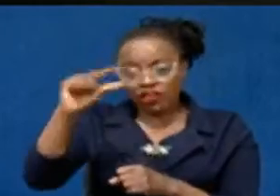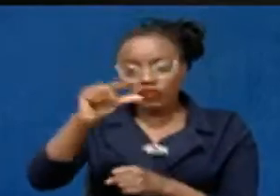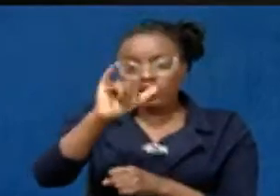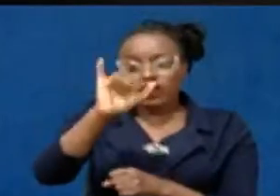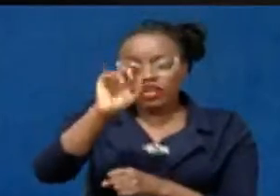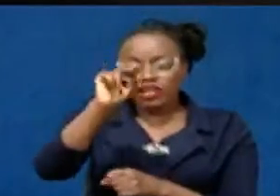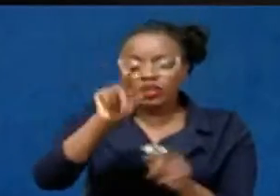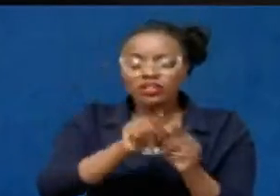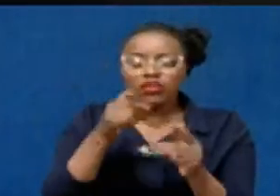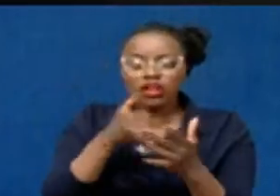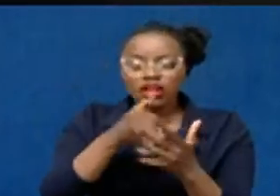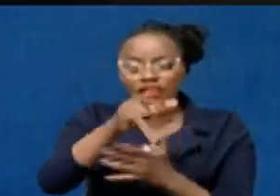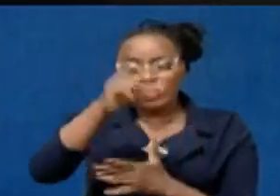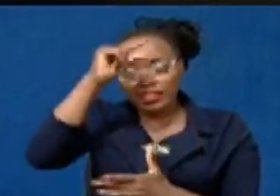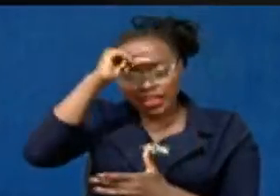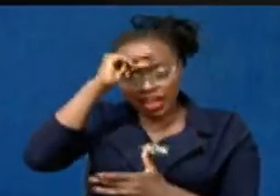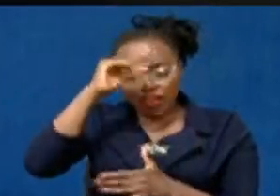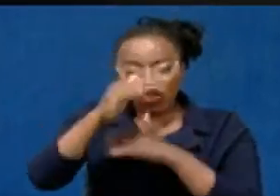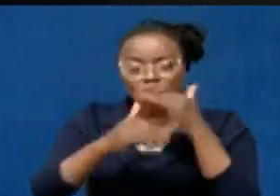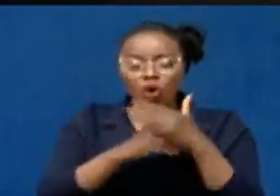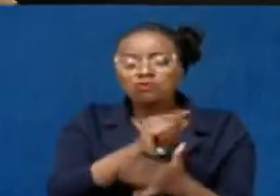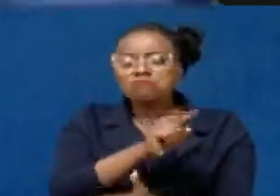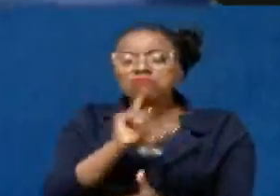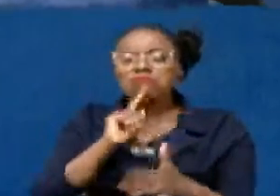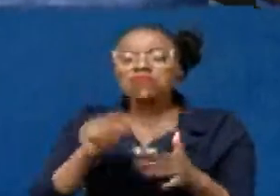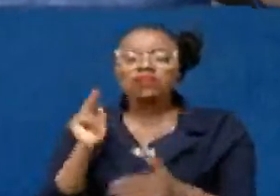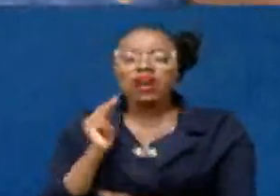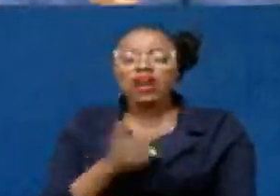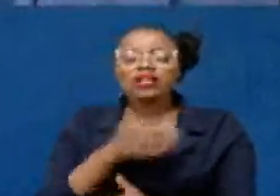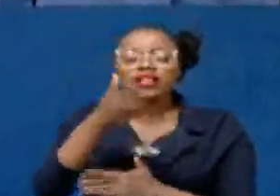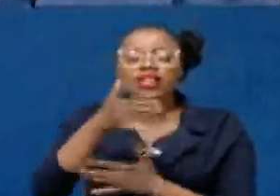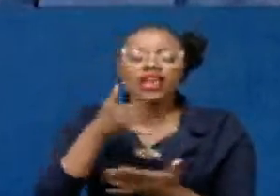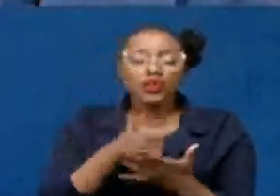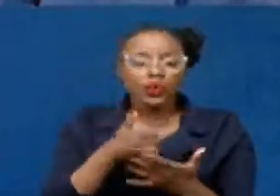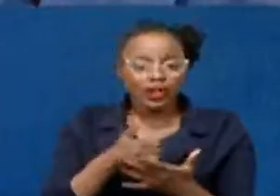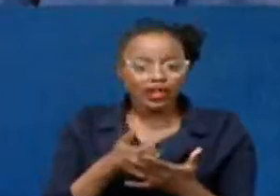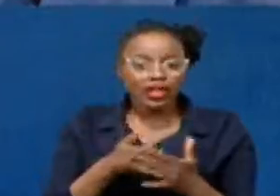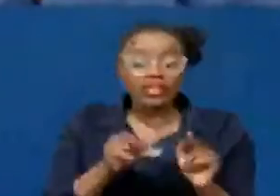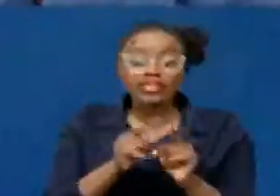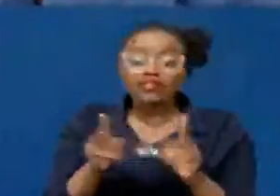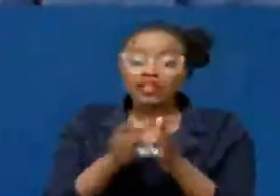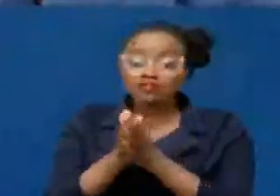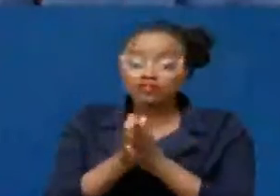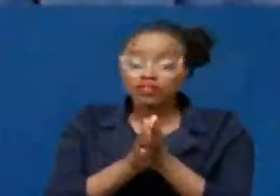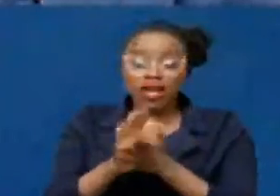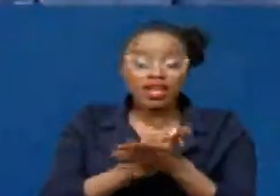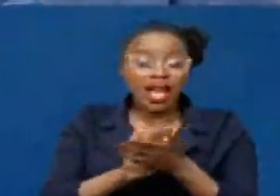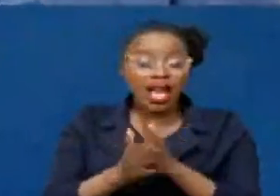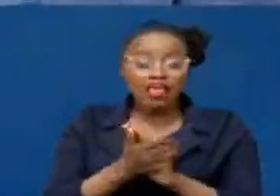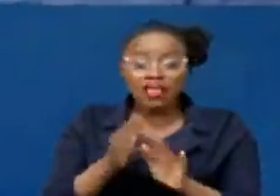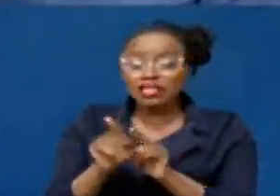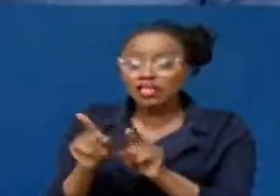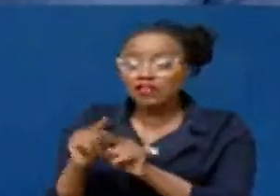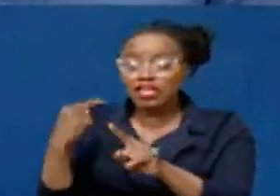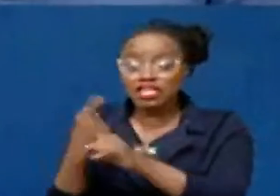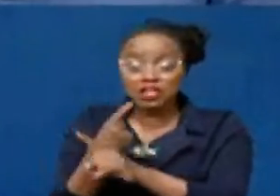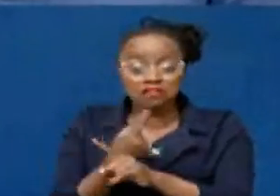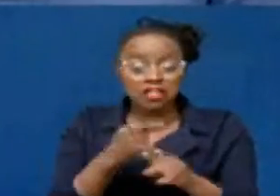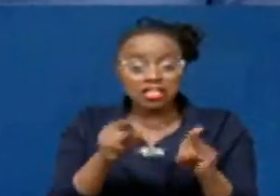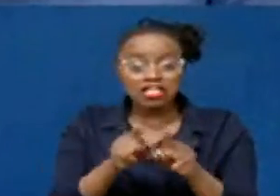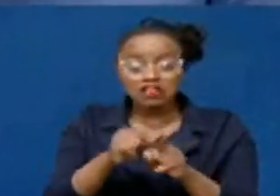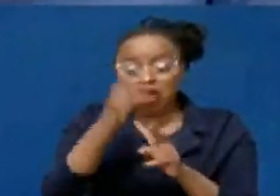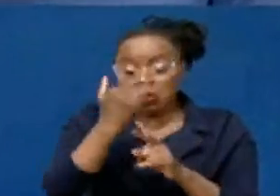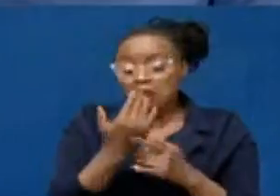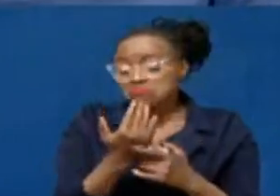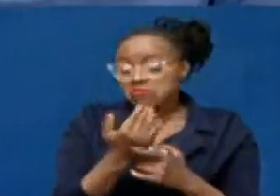we are part and parcel of this government. All of them saying, tutakuwa pale ndani. And it's very interesting that none of them seeks to differentiate themselves from